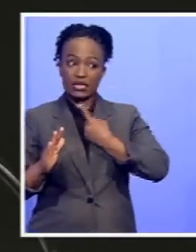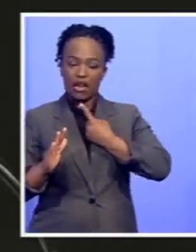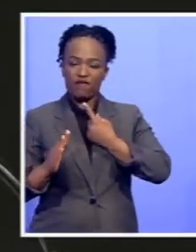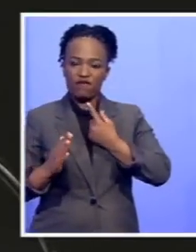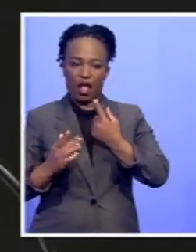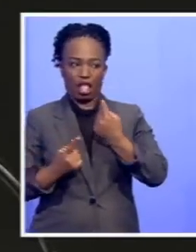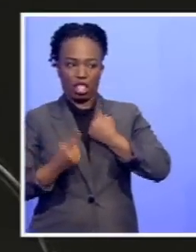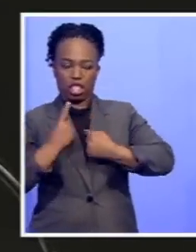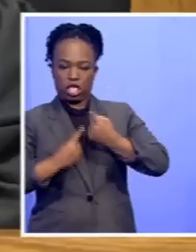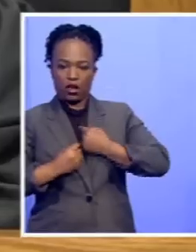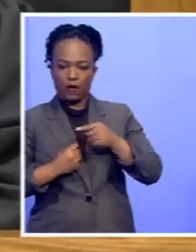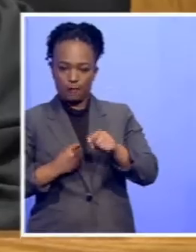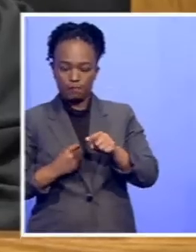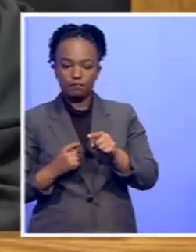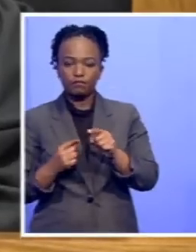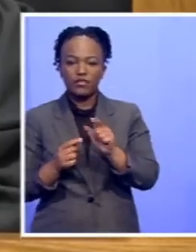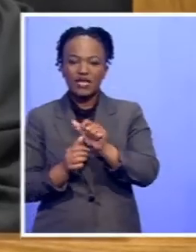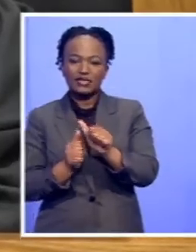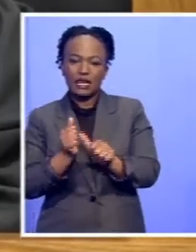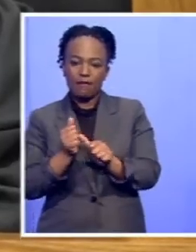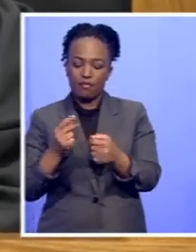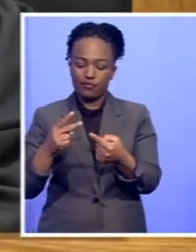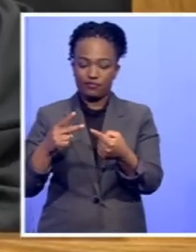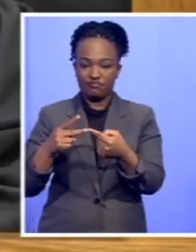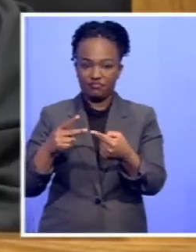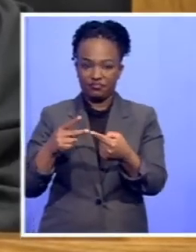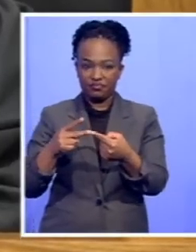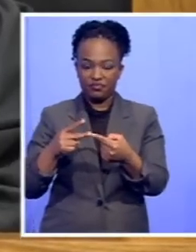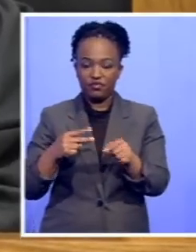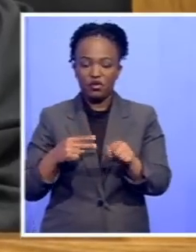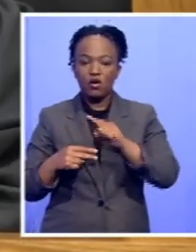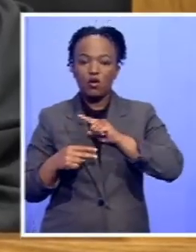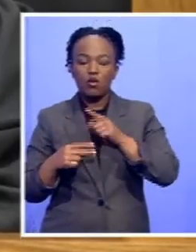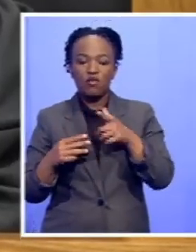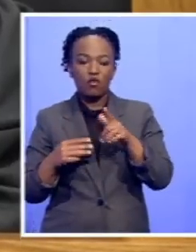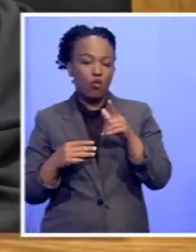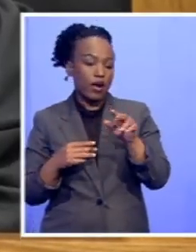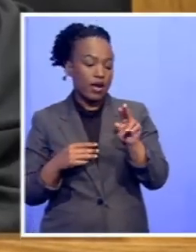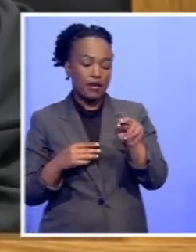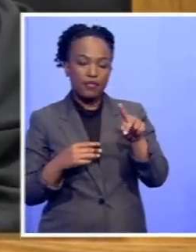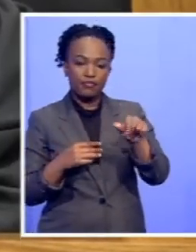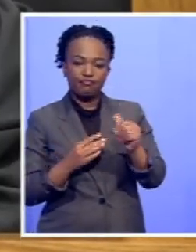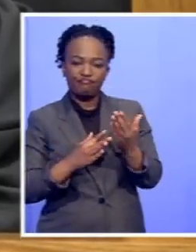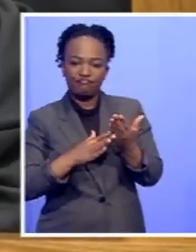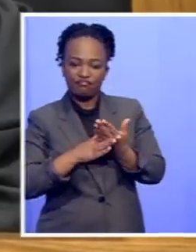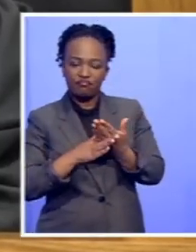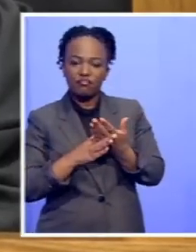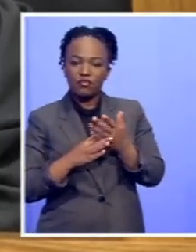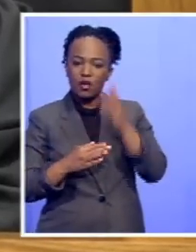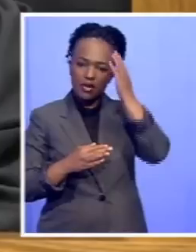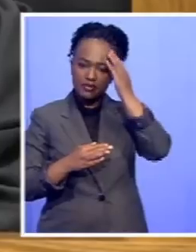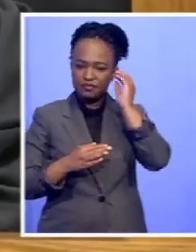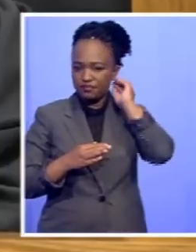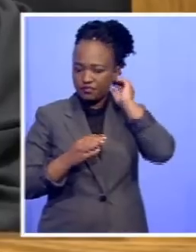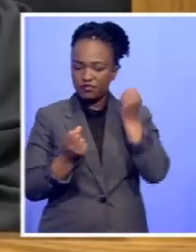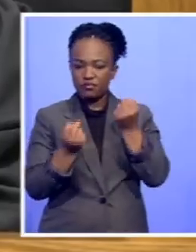2. Deciding whether an accused person is entitled to be discharged at the close of the state's case, the court may properly take into account the credibility